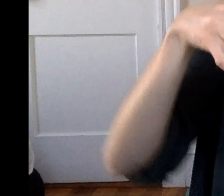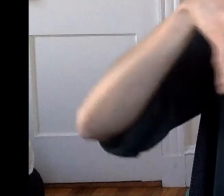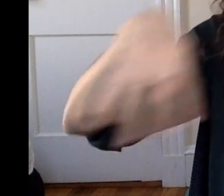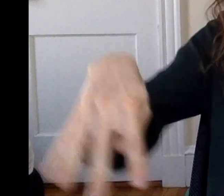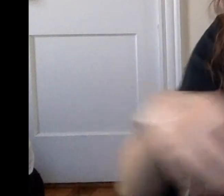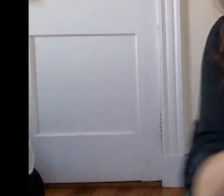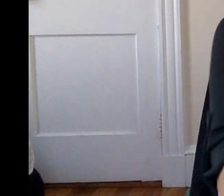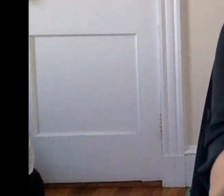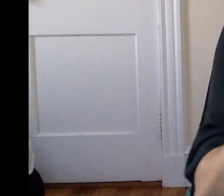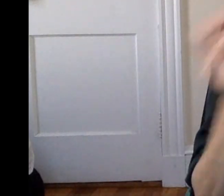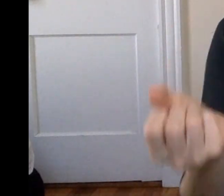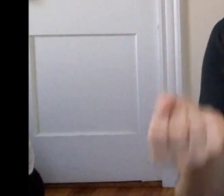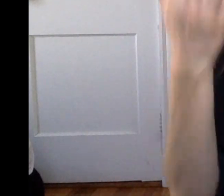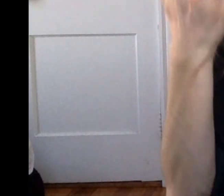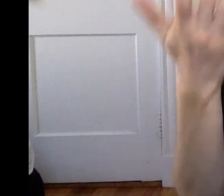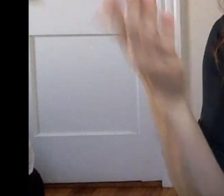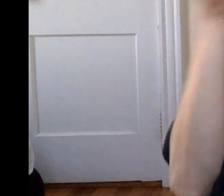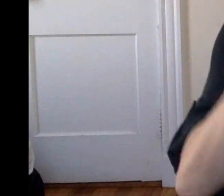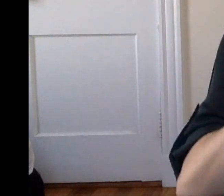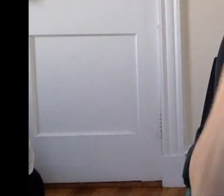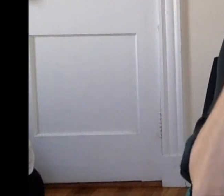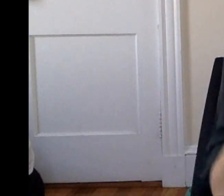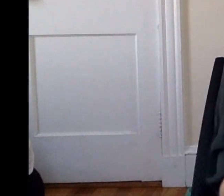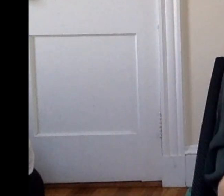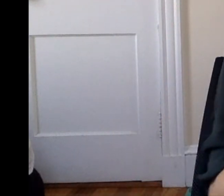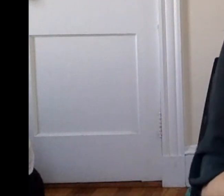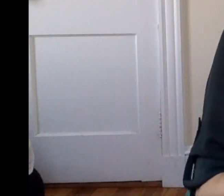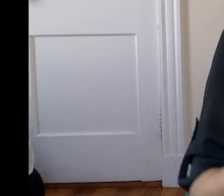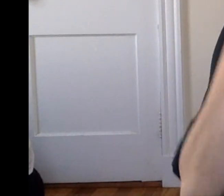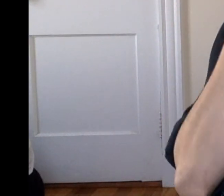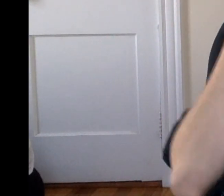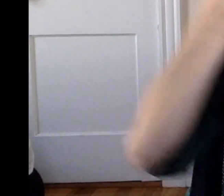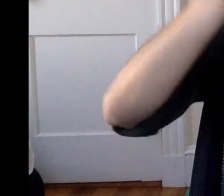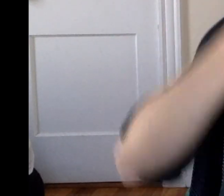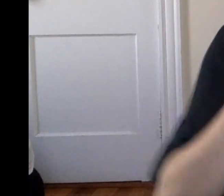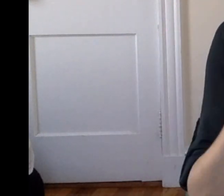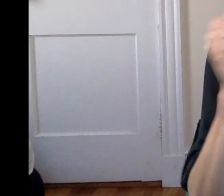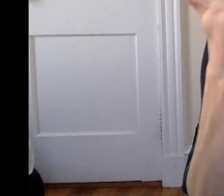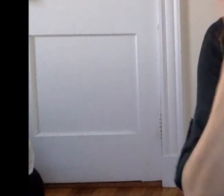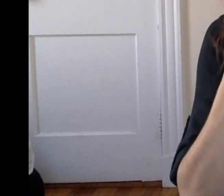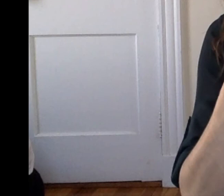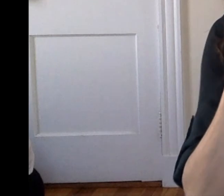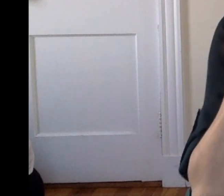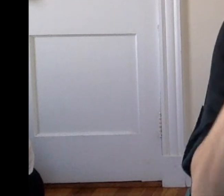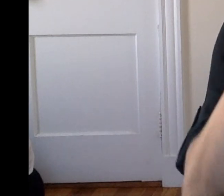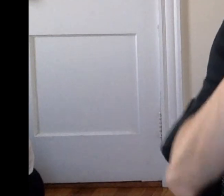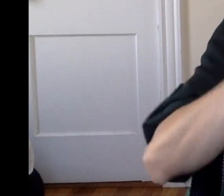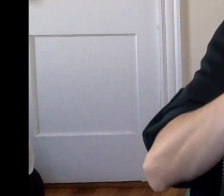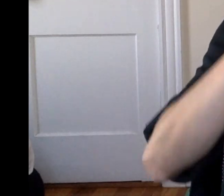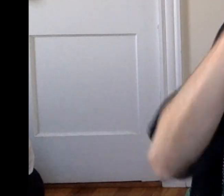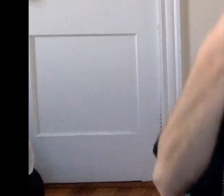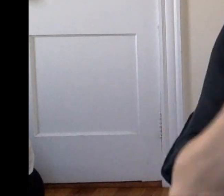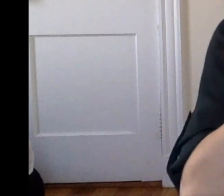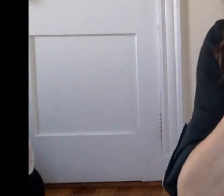That's a wrap for now on prime numbers, prime factorizations, greatest common factor, and least common multiple. If you have